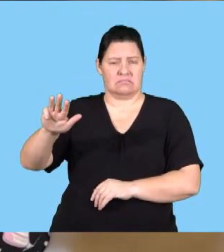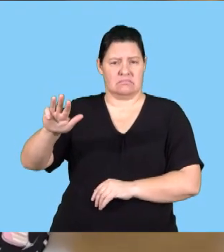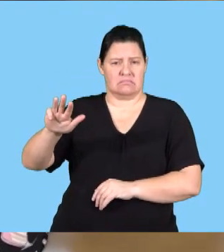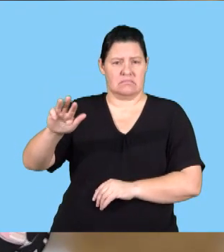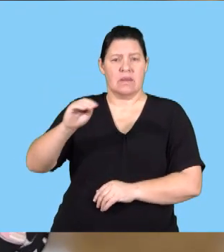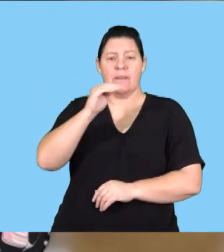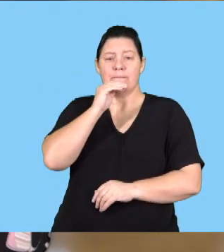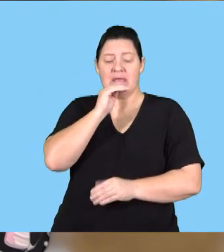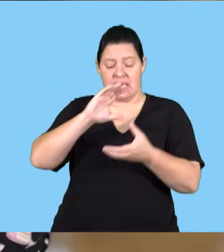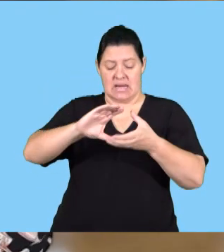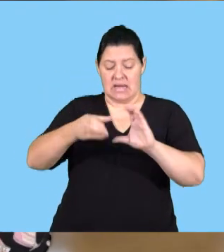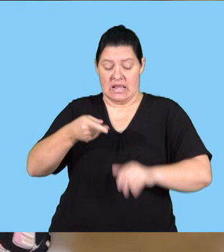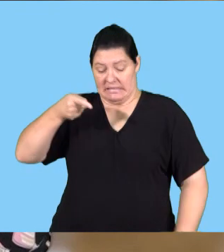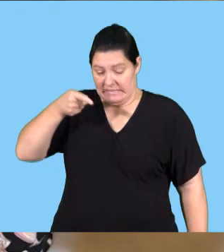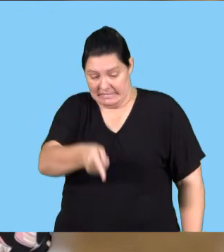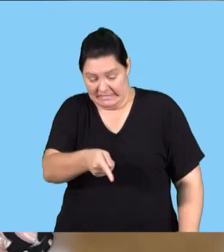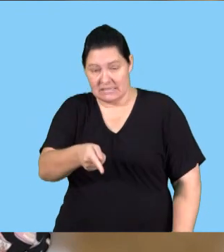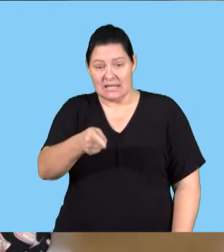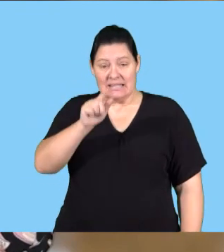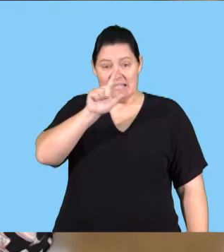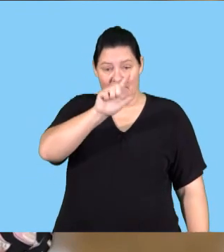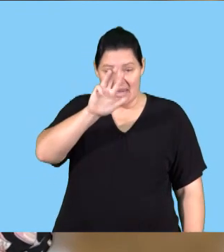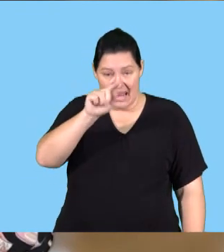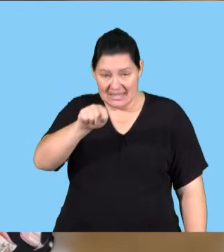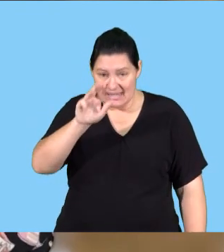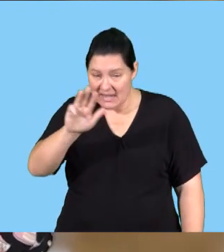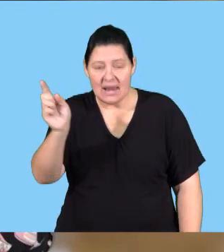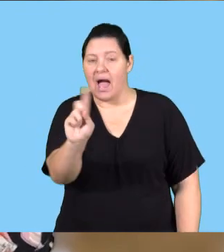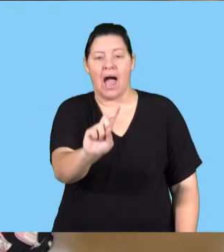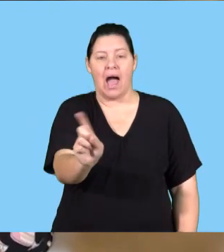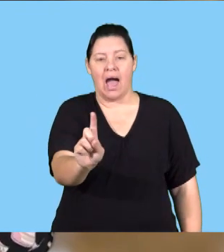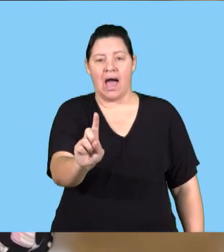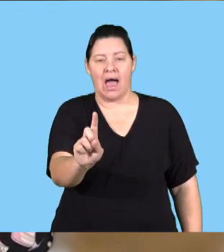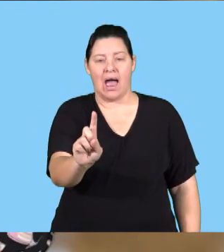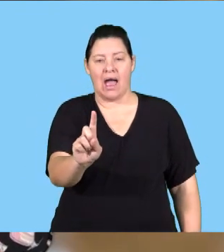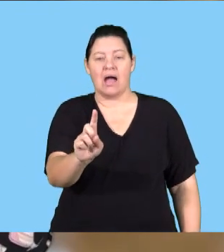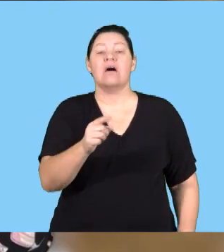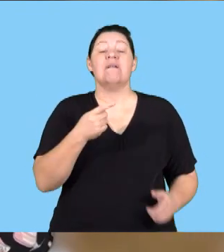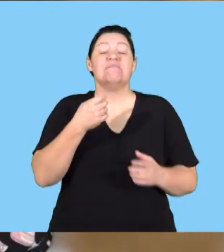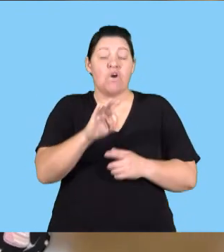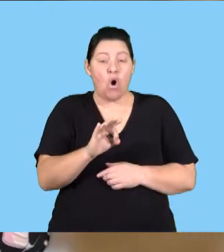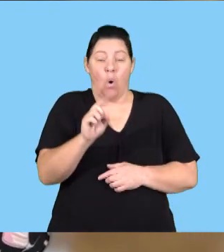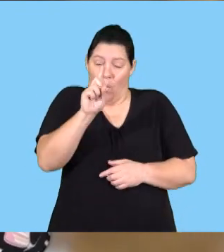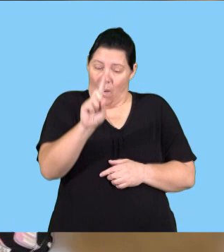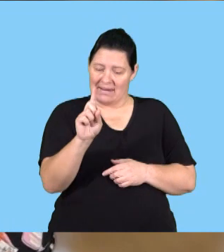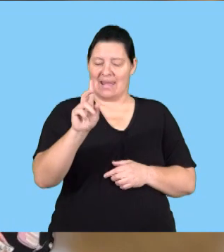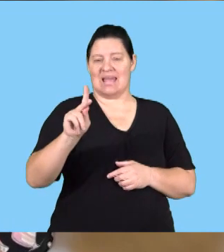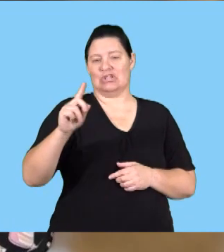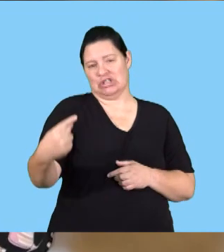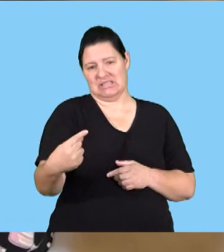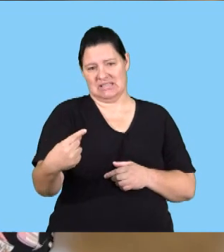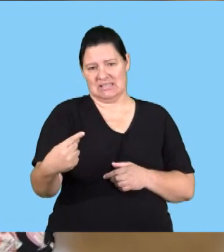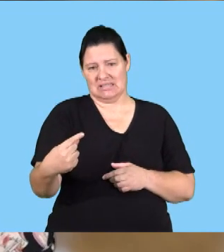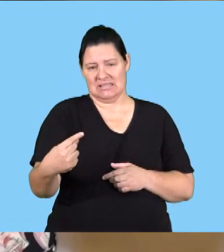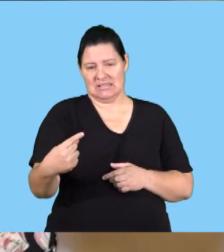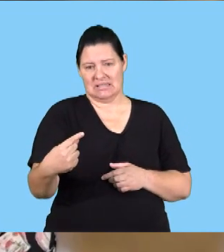does not mean that the brick that you are taking is 79.99. If it's written 79.99 per kilogram, it means